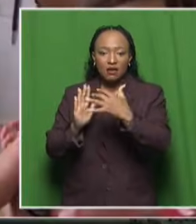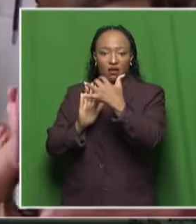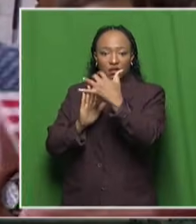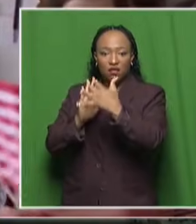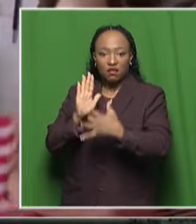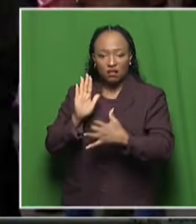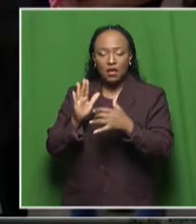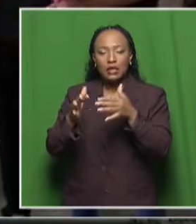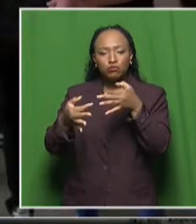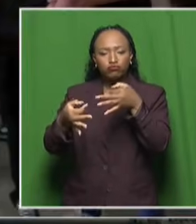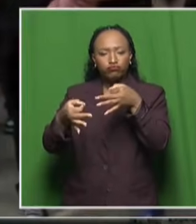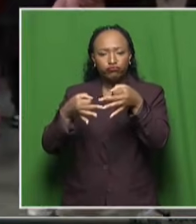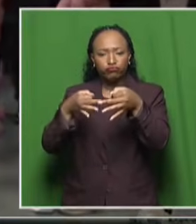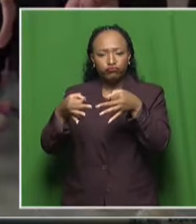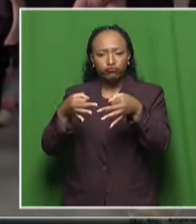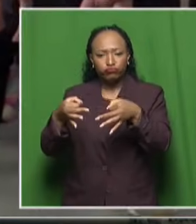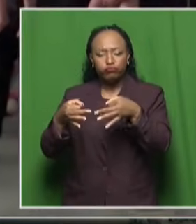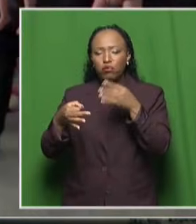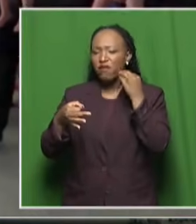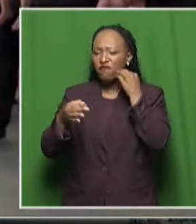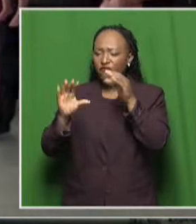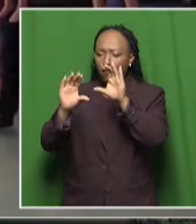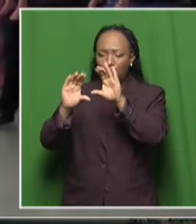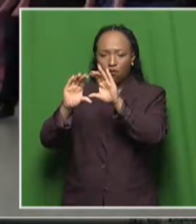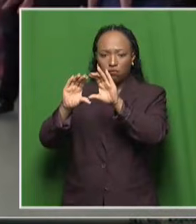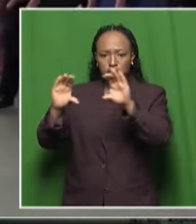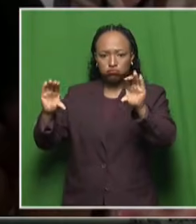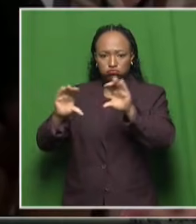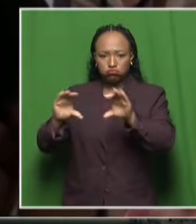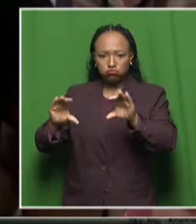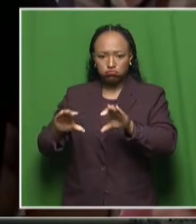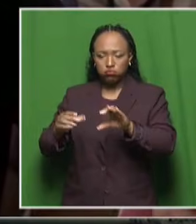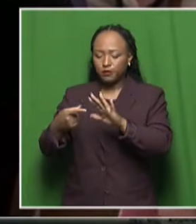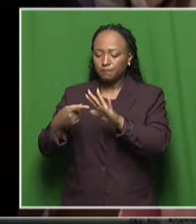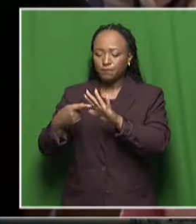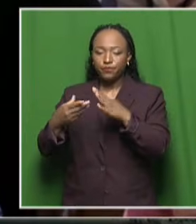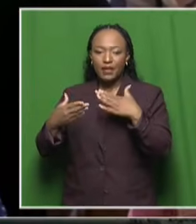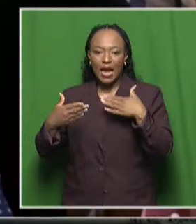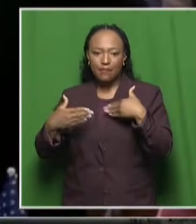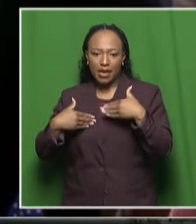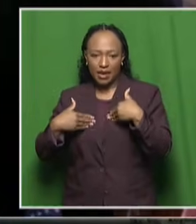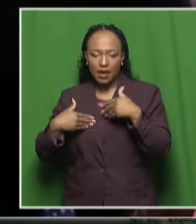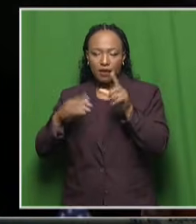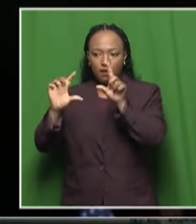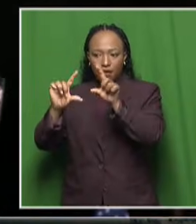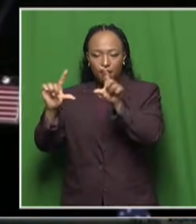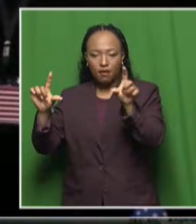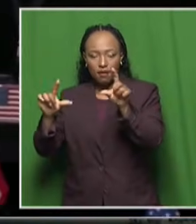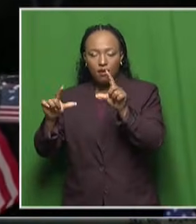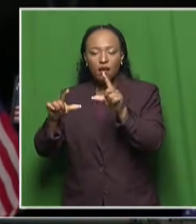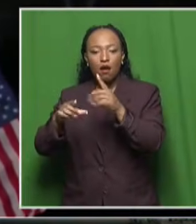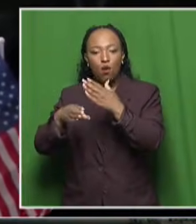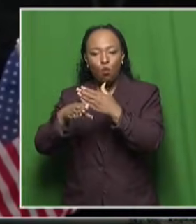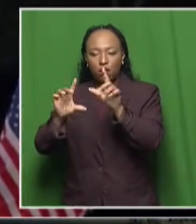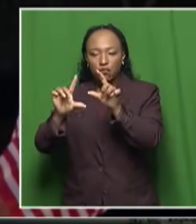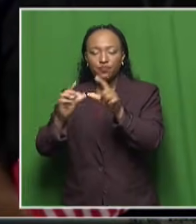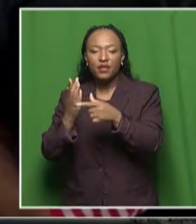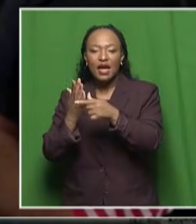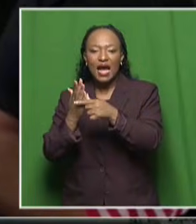really spells out some details. I mean, you have a part that deals with administrative function of that. I think that's